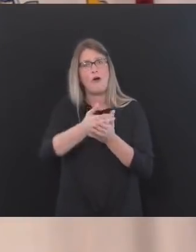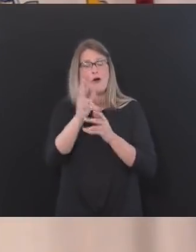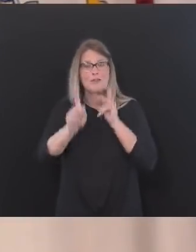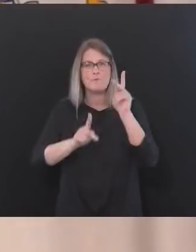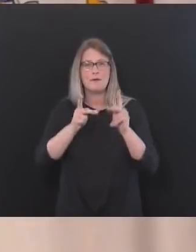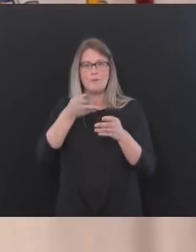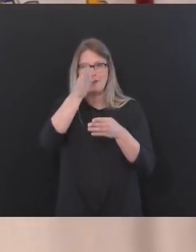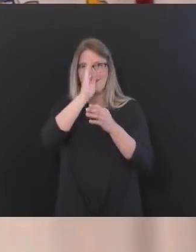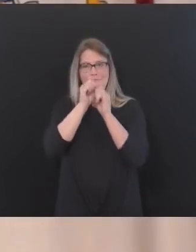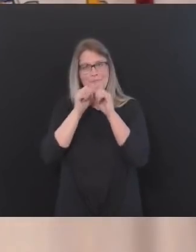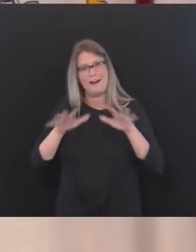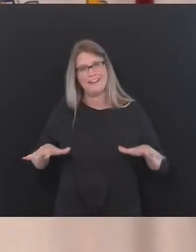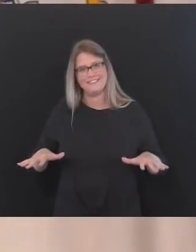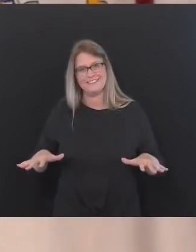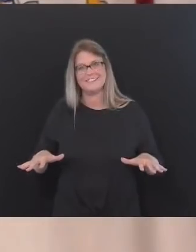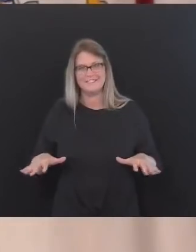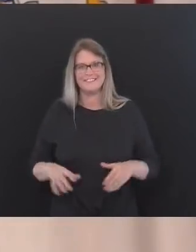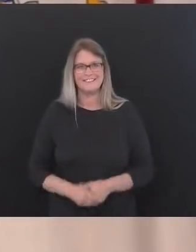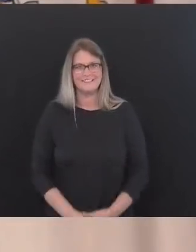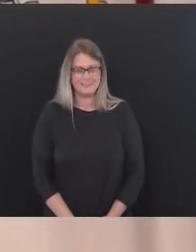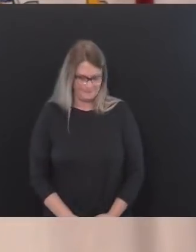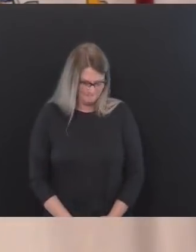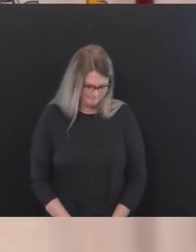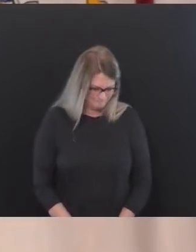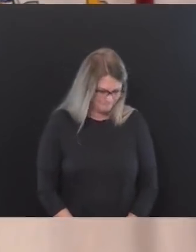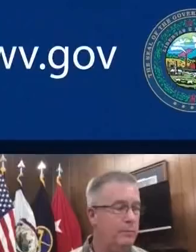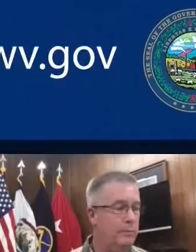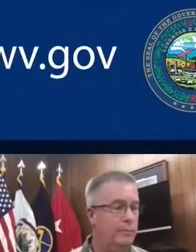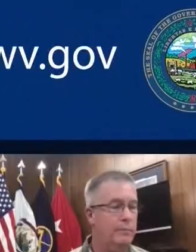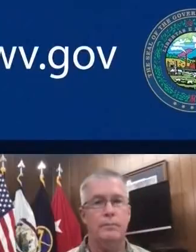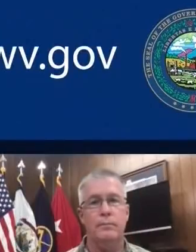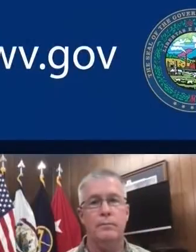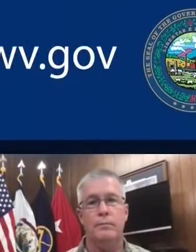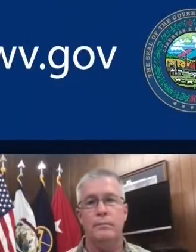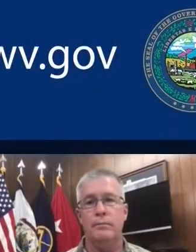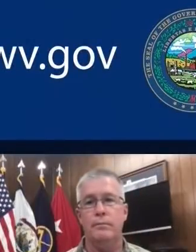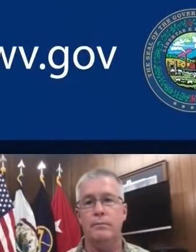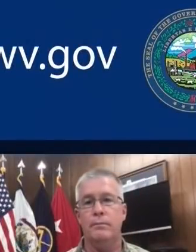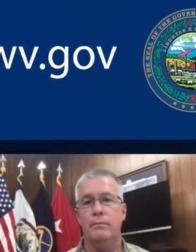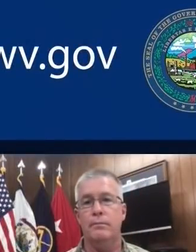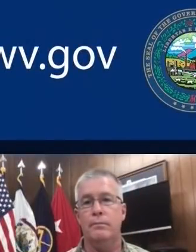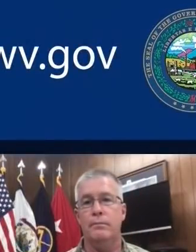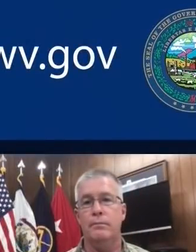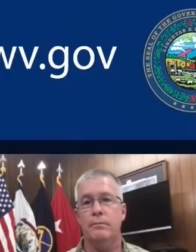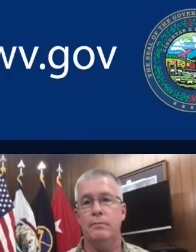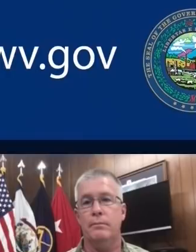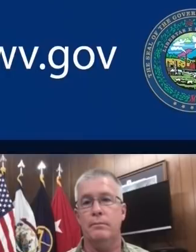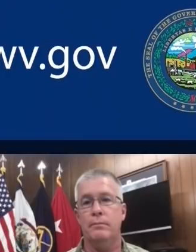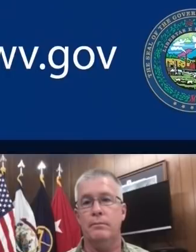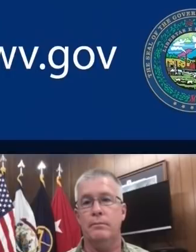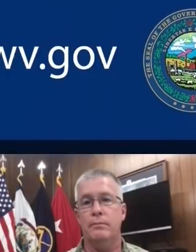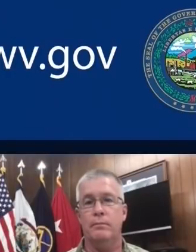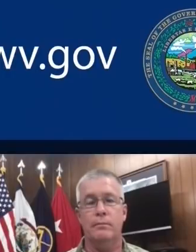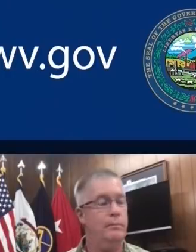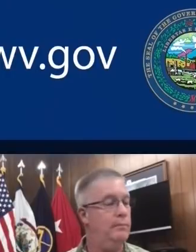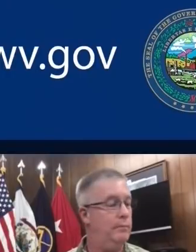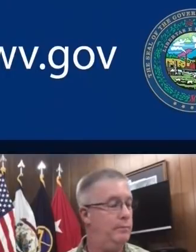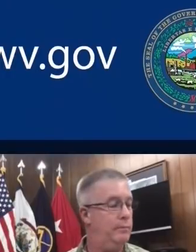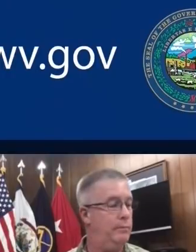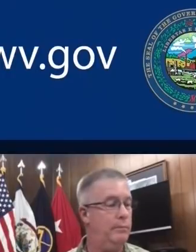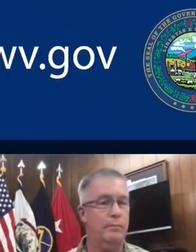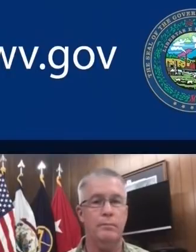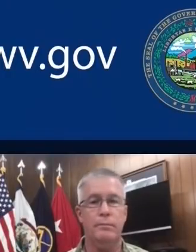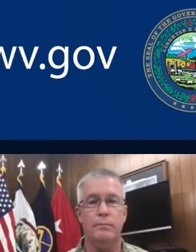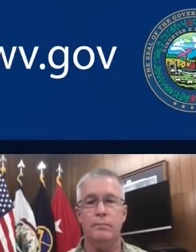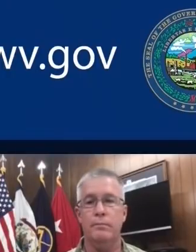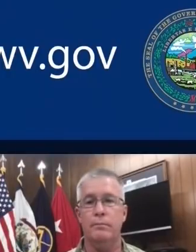God bless. Thank you, Governor. We're now going to take comments from a few of our panel members. Up first, Dr. Clay Marsh, our